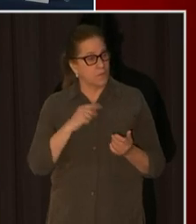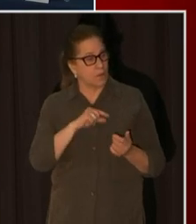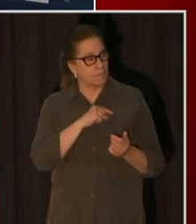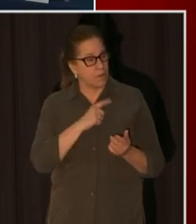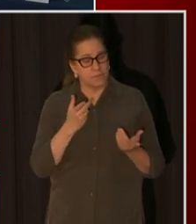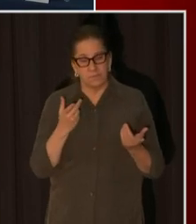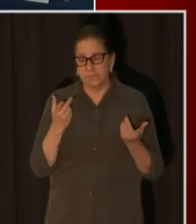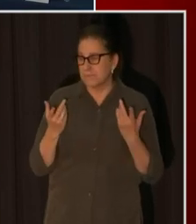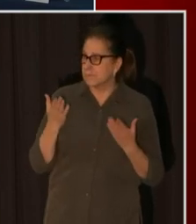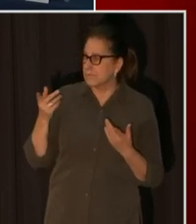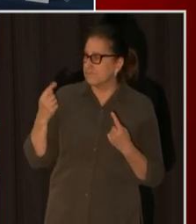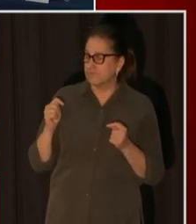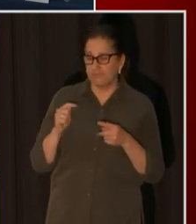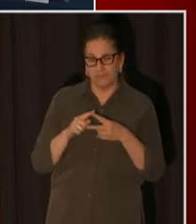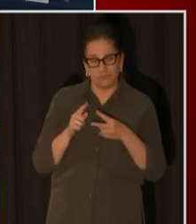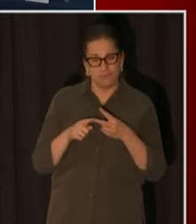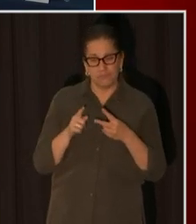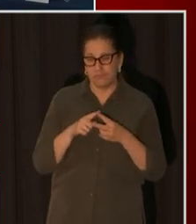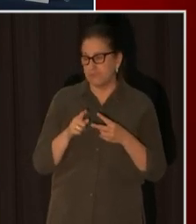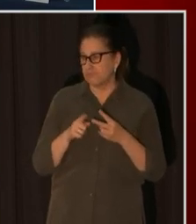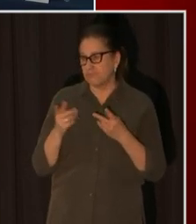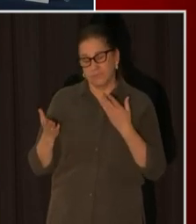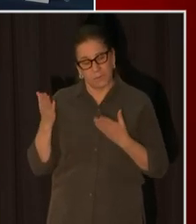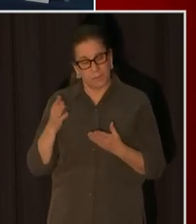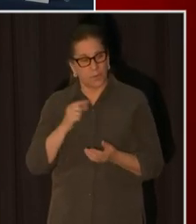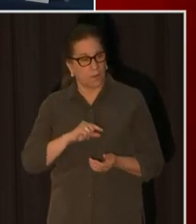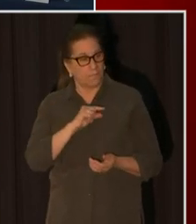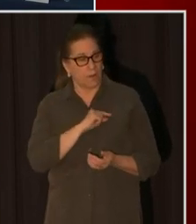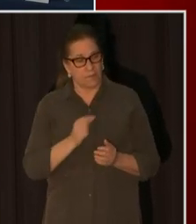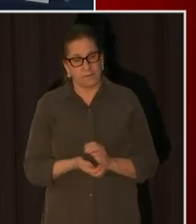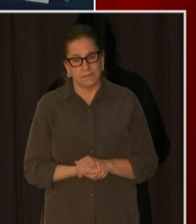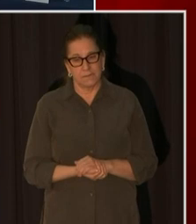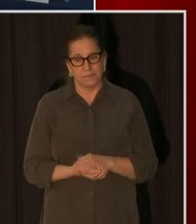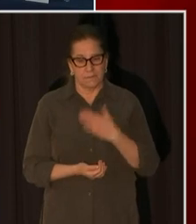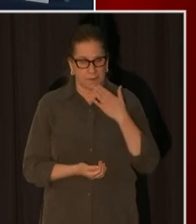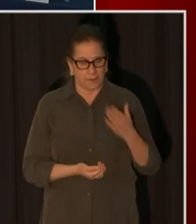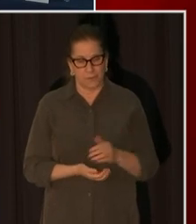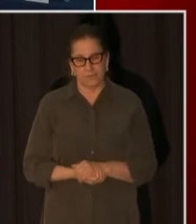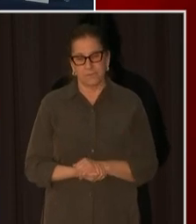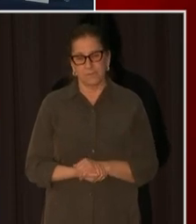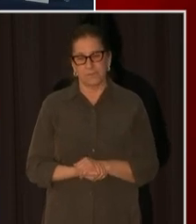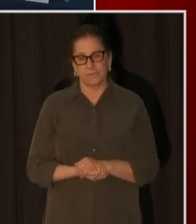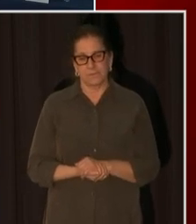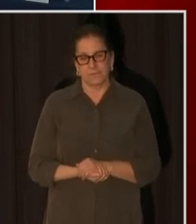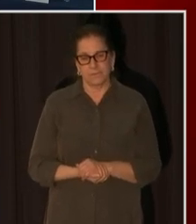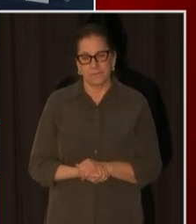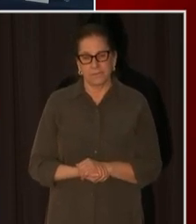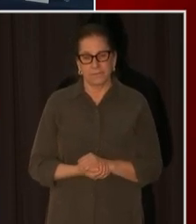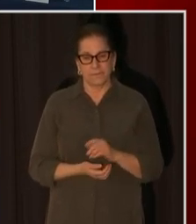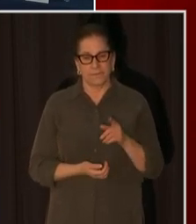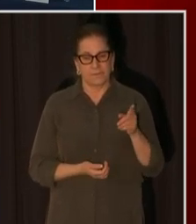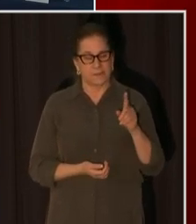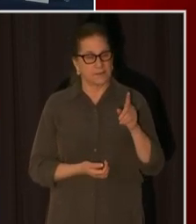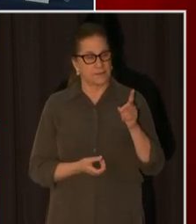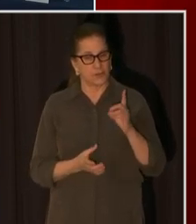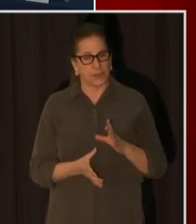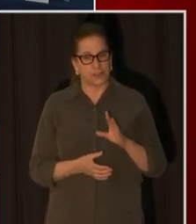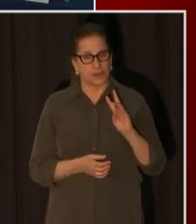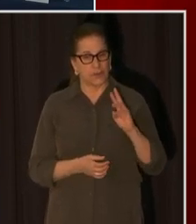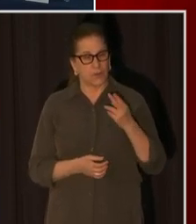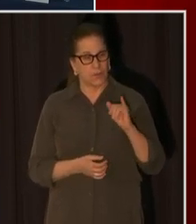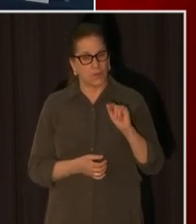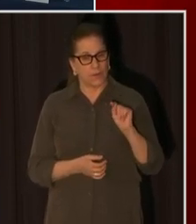is, will you have another one, and how do we get into it? Because I literally get kicked out so many times until